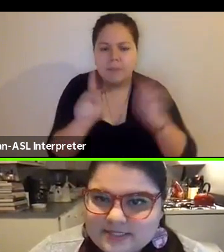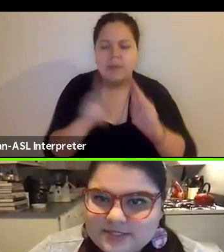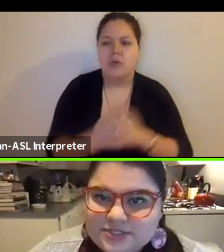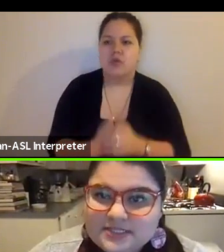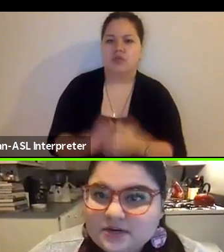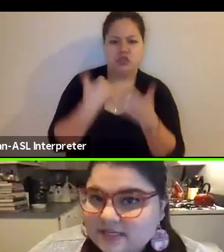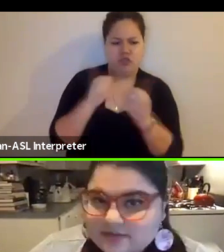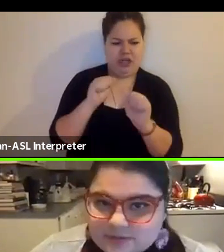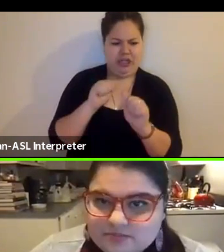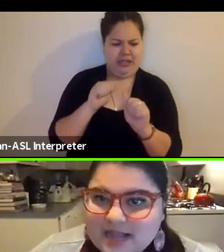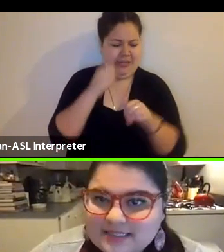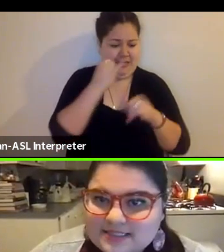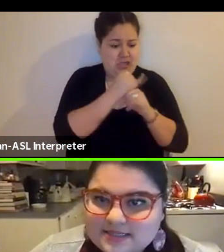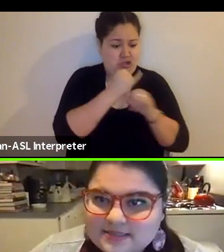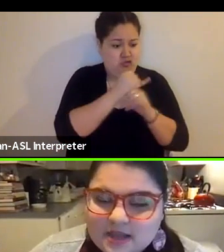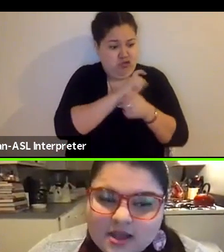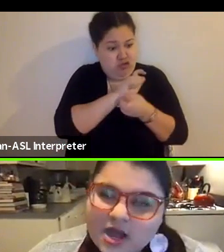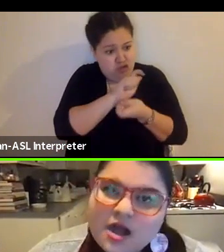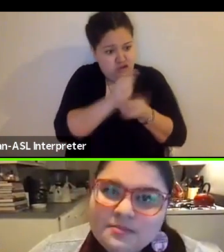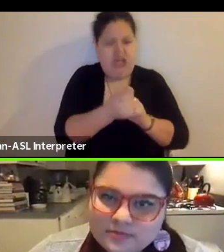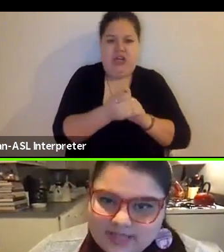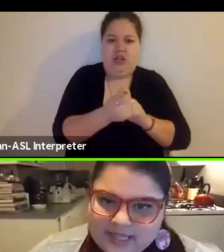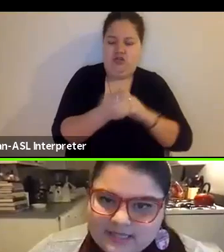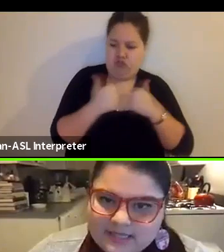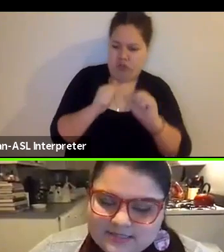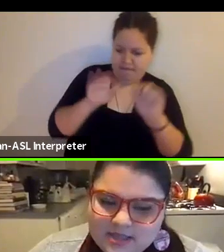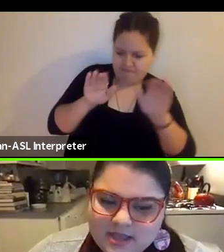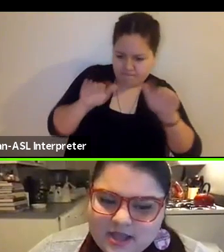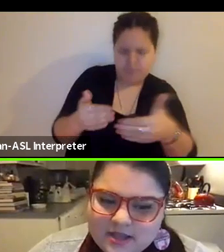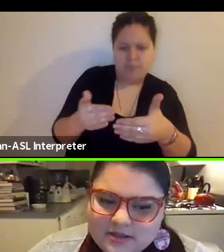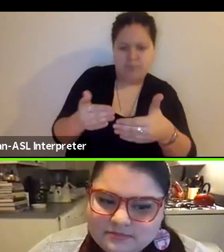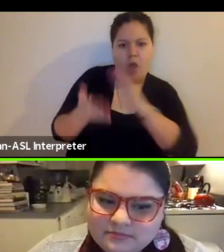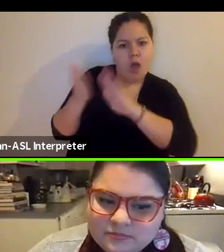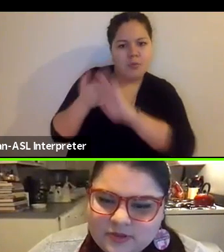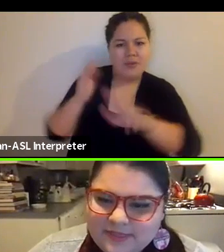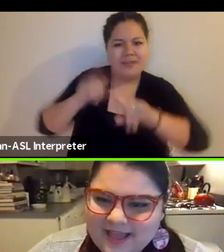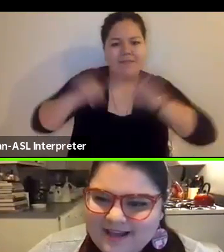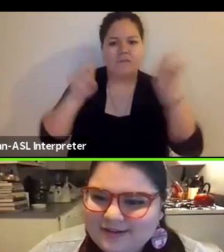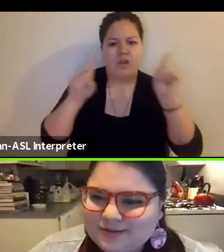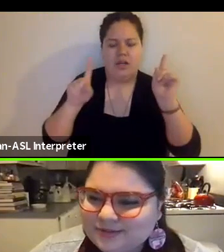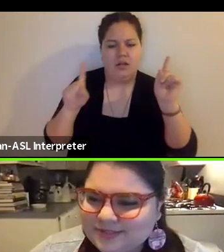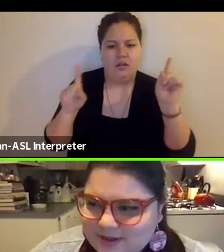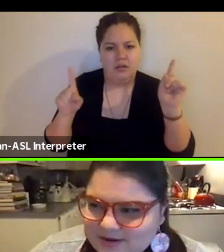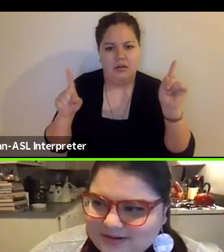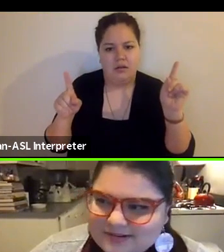our institutions, our individual practices operate